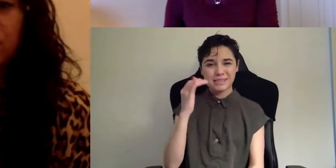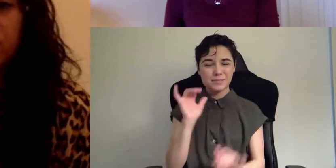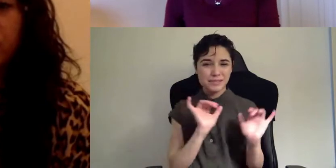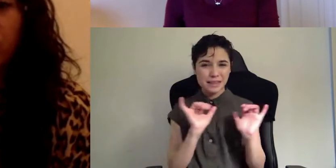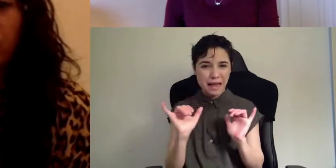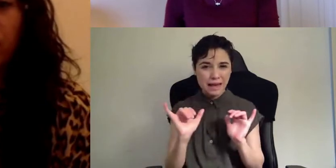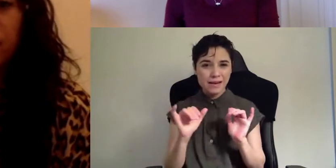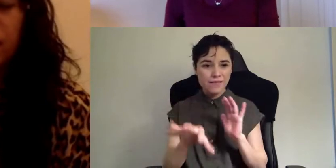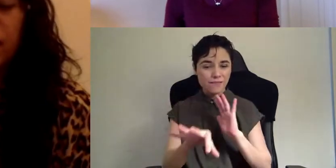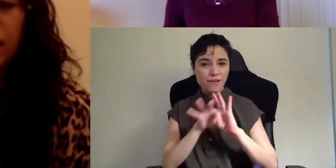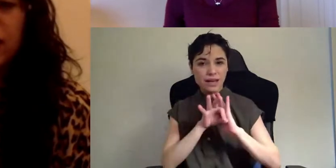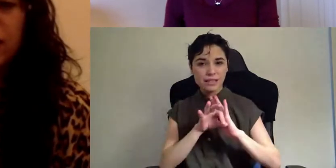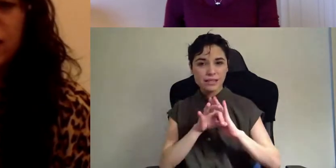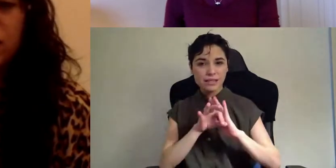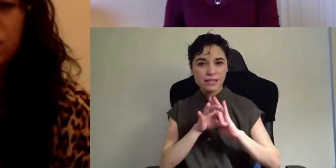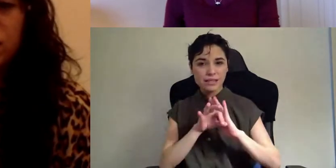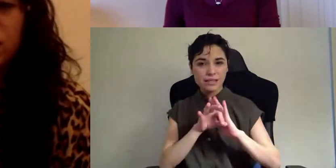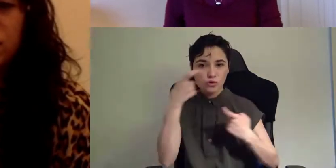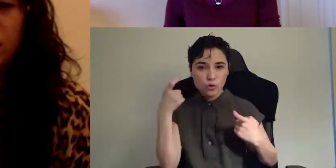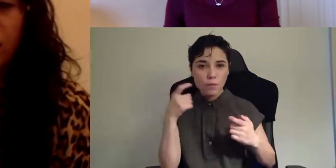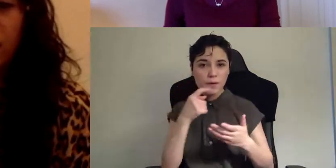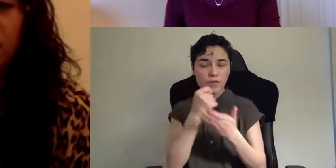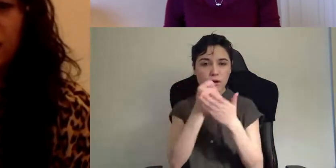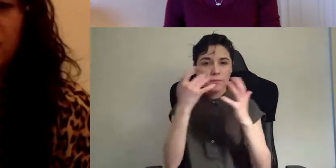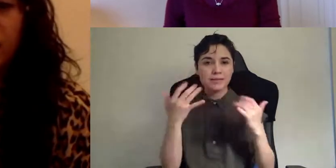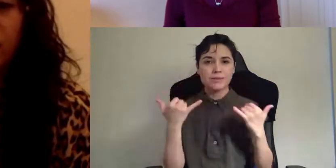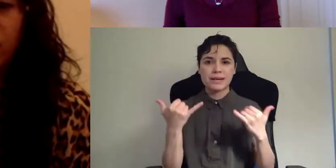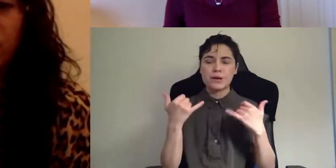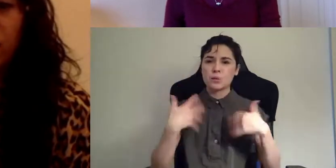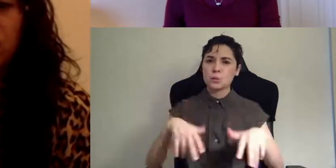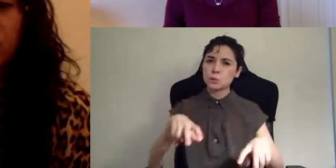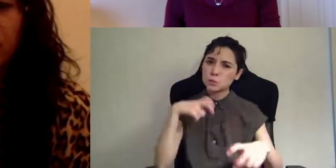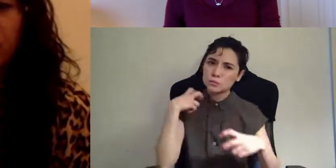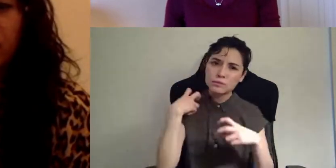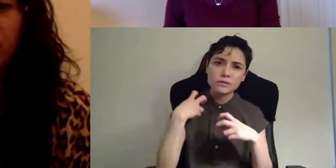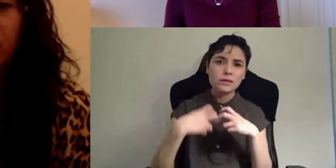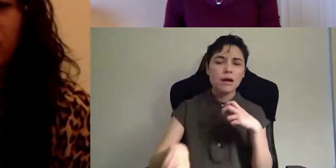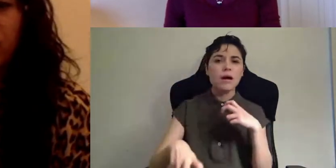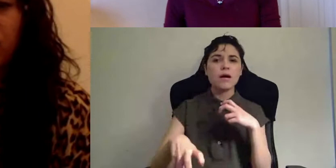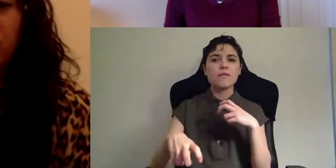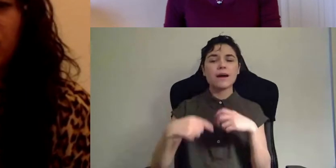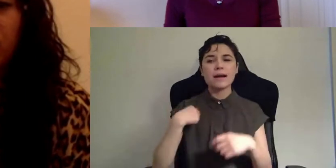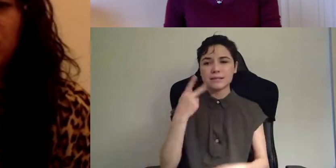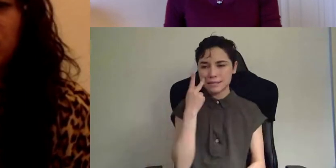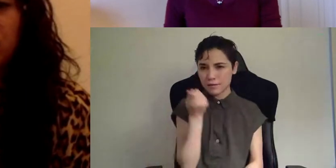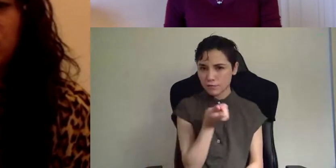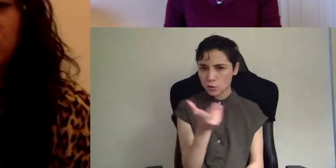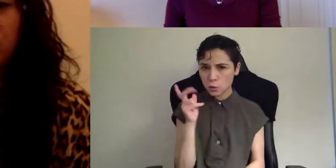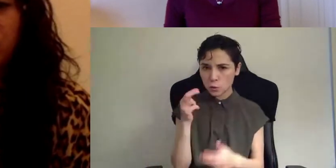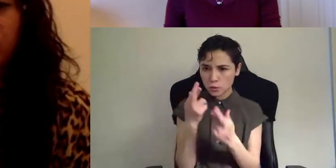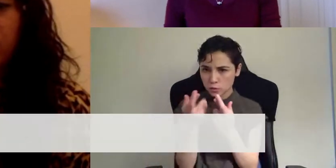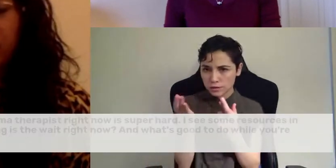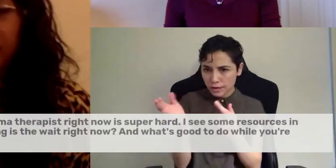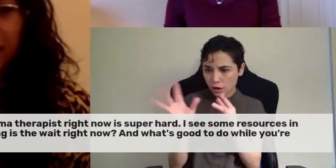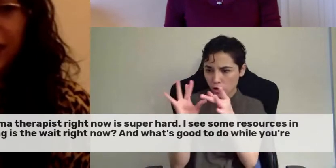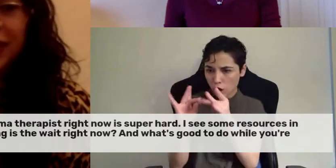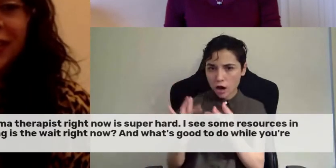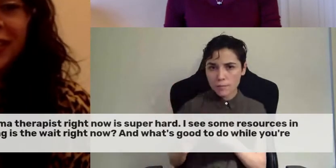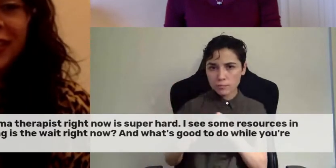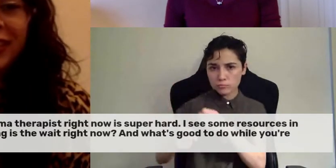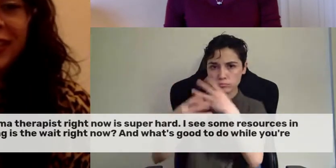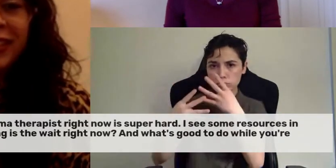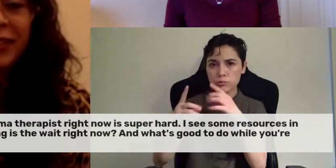right now is super hard. I see some resources in the comments, but how long is the wait right now, and what's good to do while you're